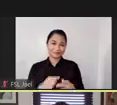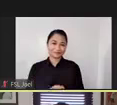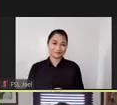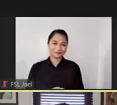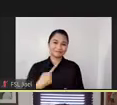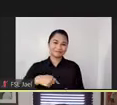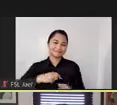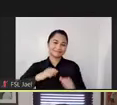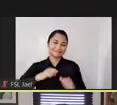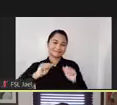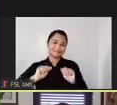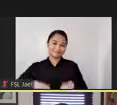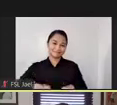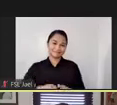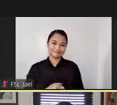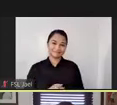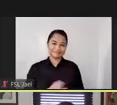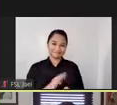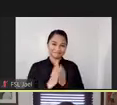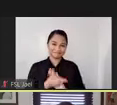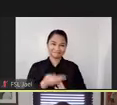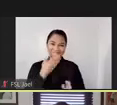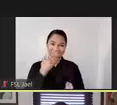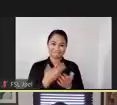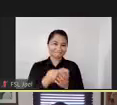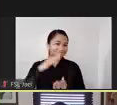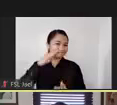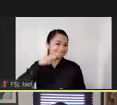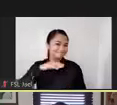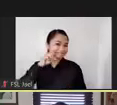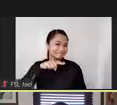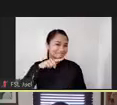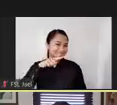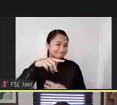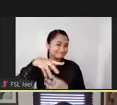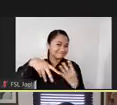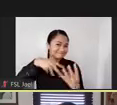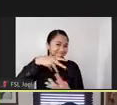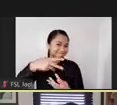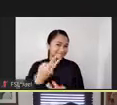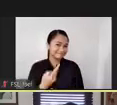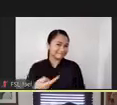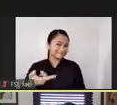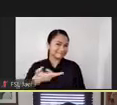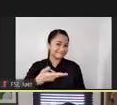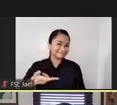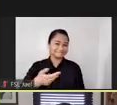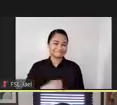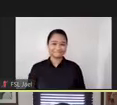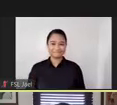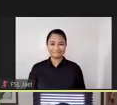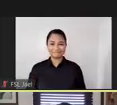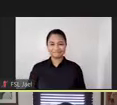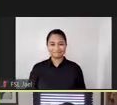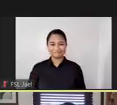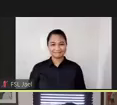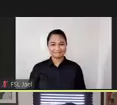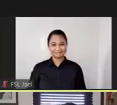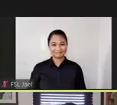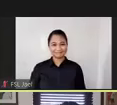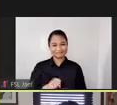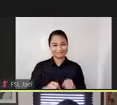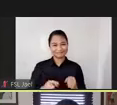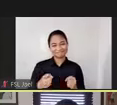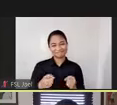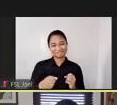I'm usually a pragmatist, and I guess maybe I could be naive, but sometimes I'd like to think